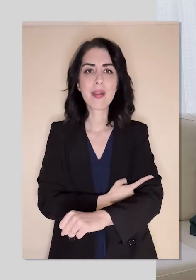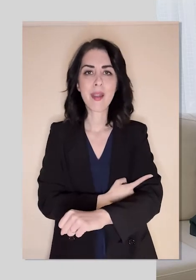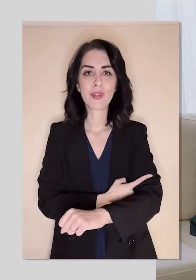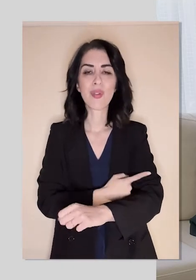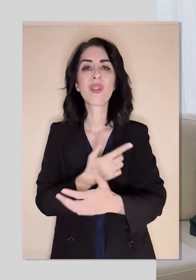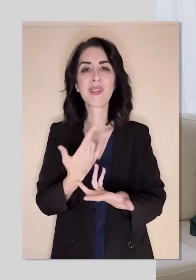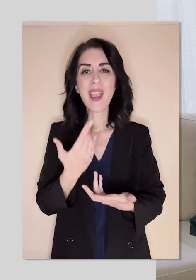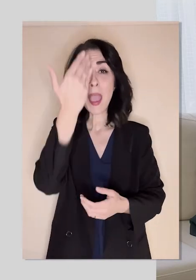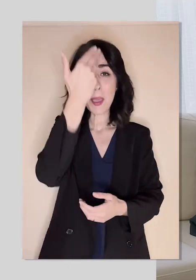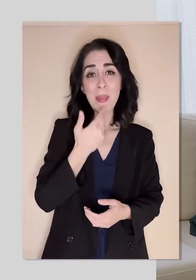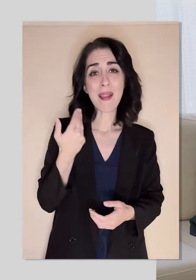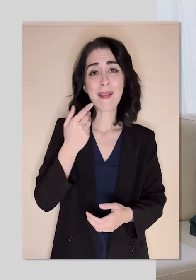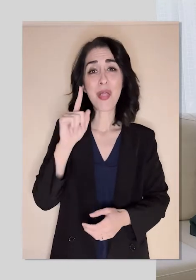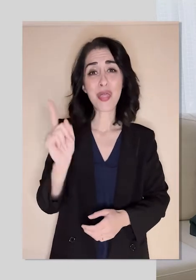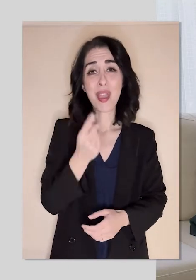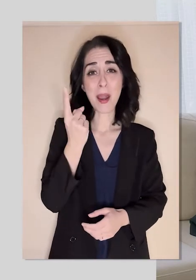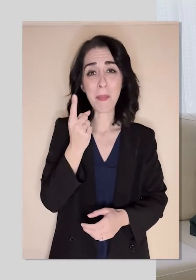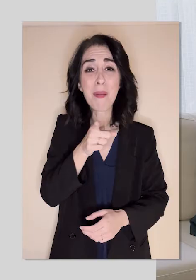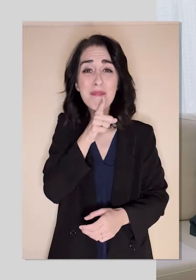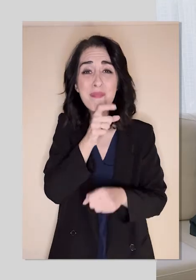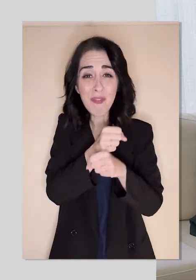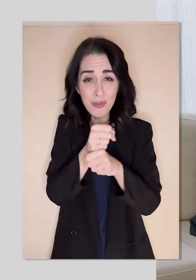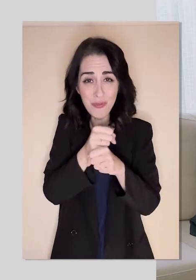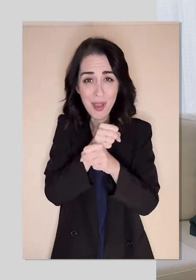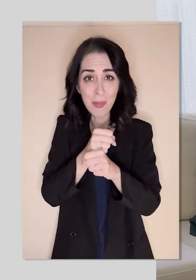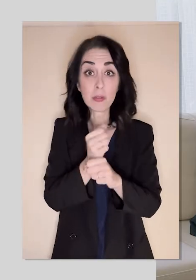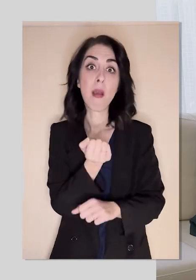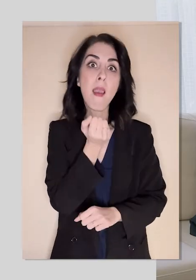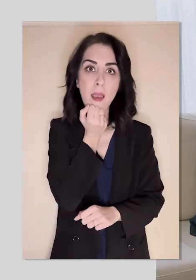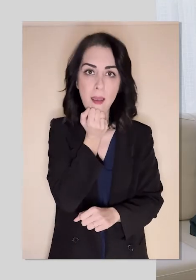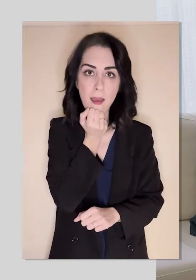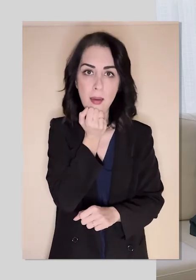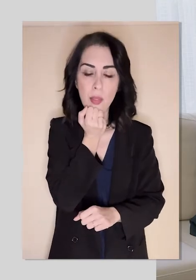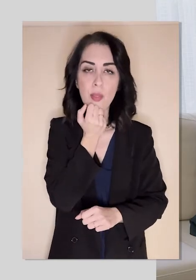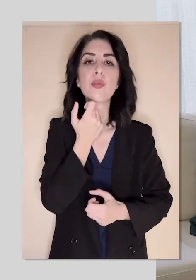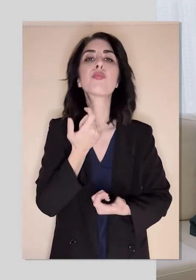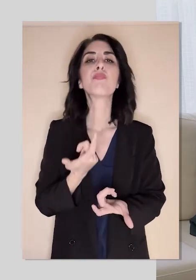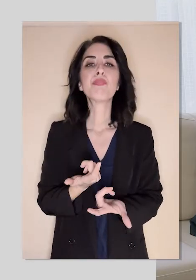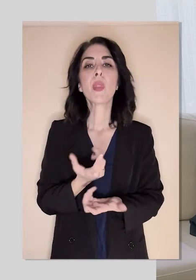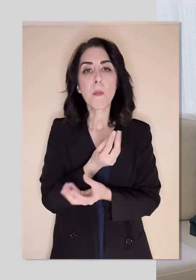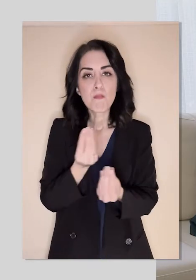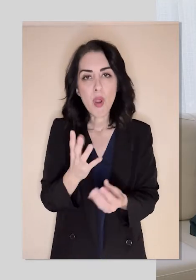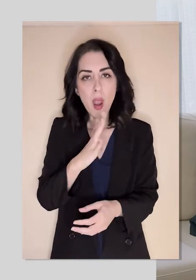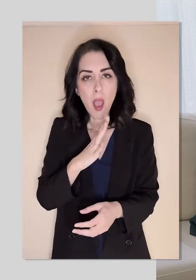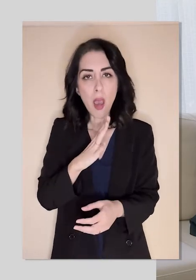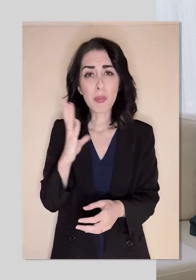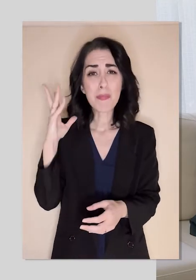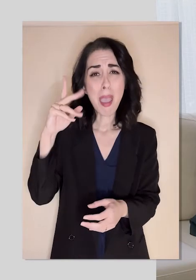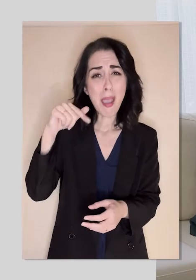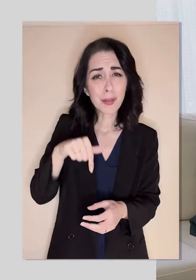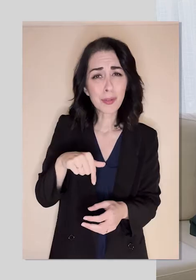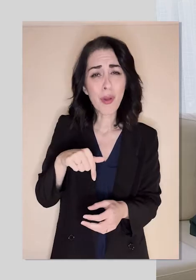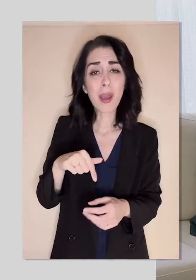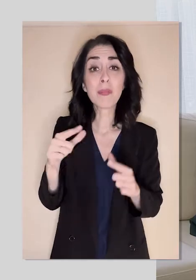treat migraine with something that strong. So many people never try triptans, and some people might